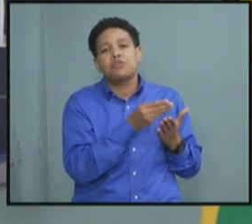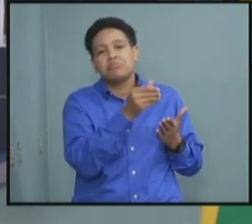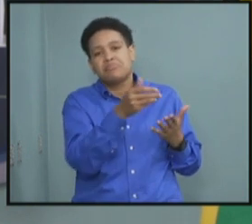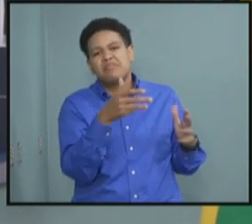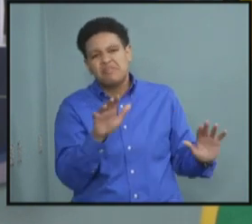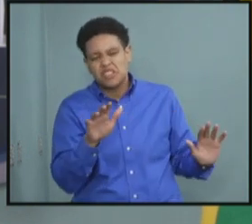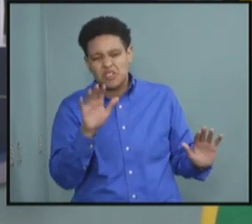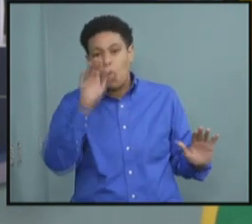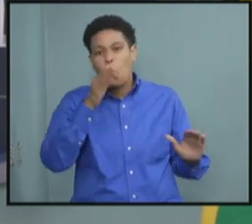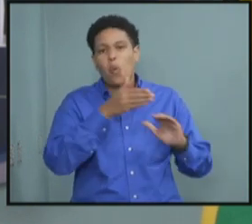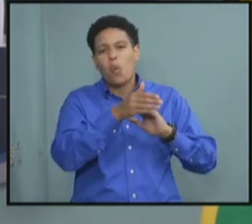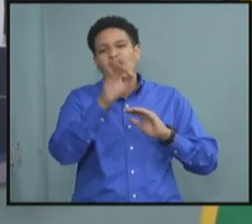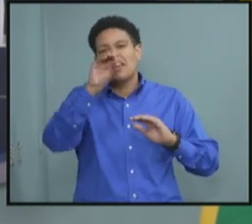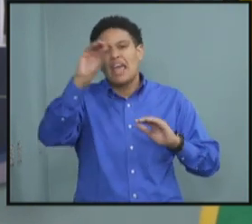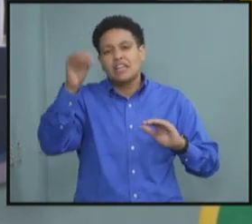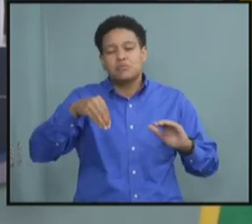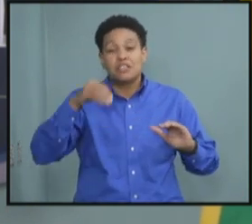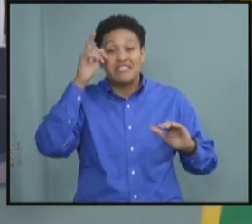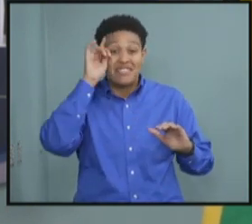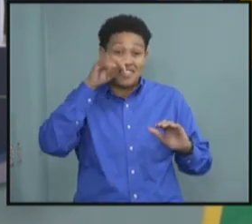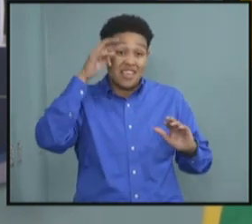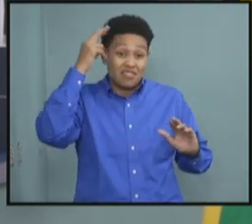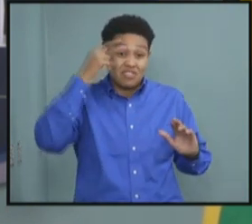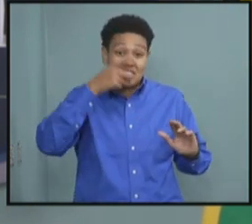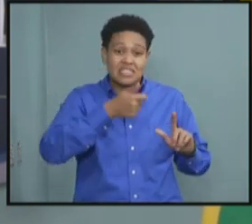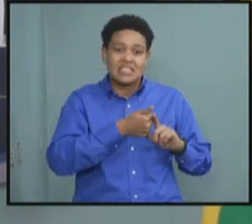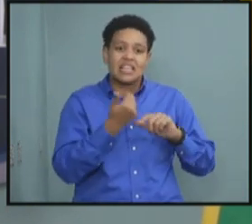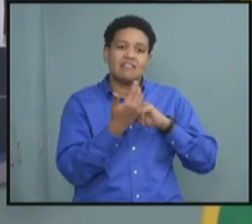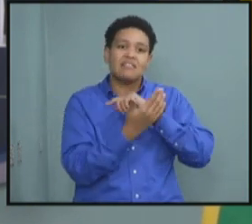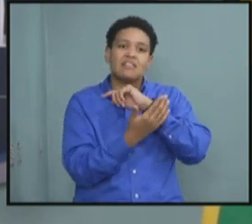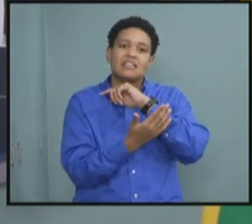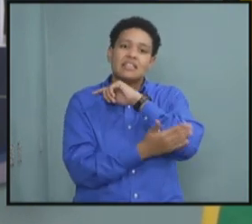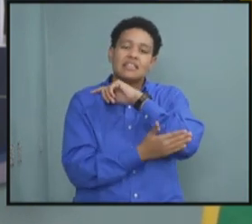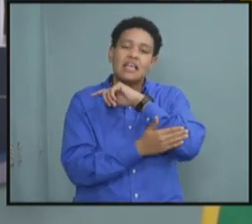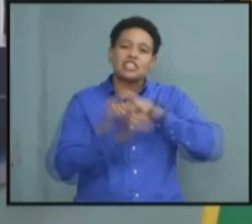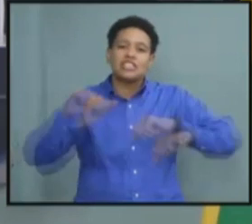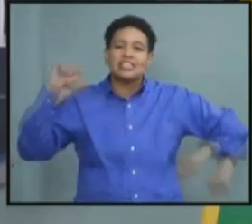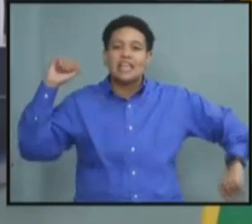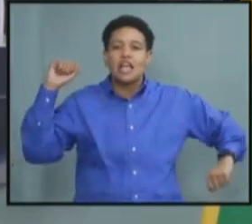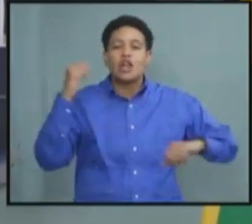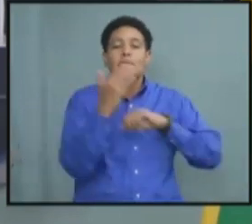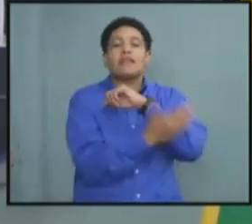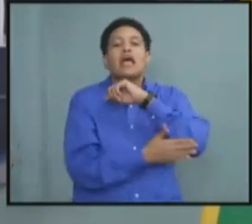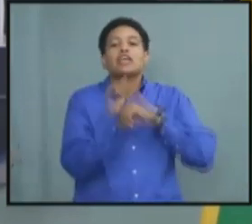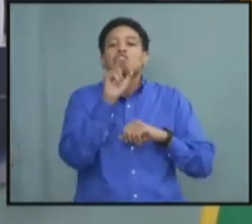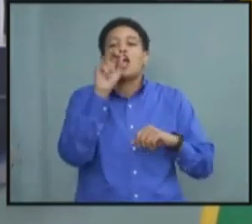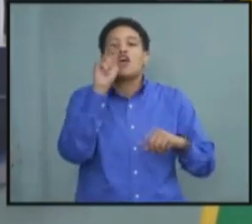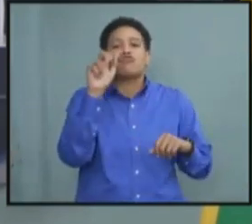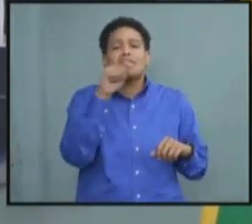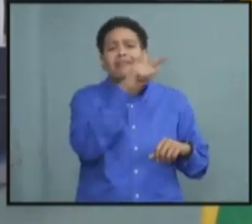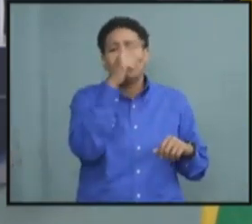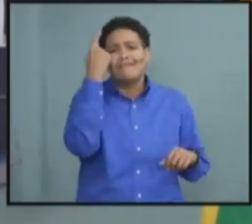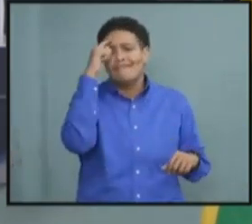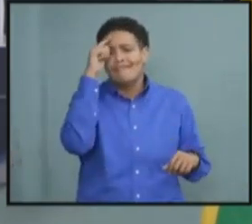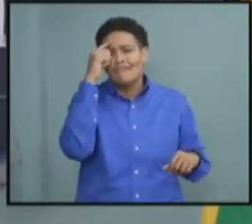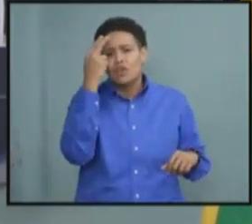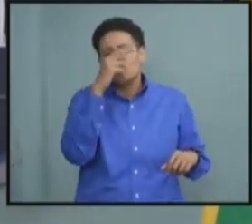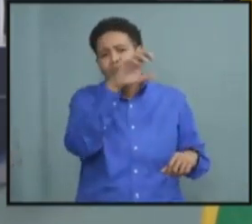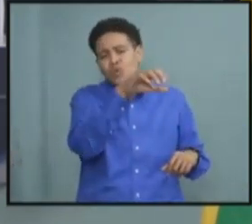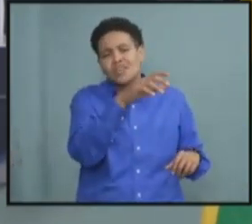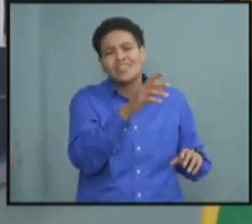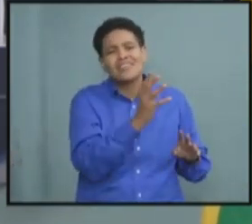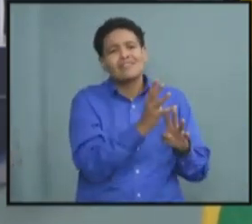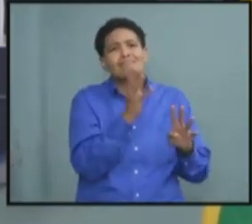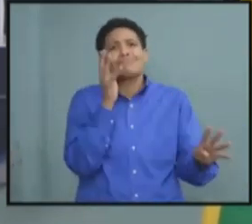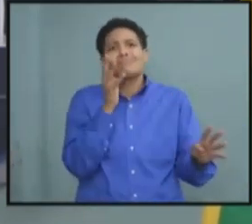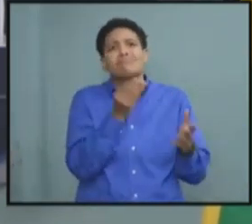that reason, the National Stadium and the National Arena, which has been used as a disbursement